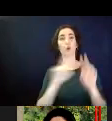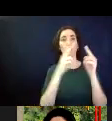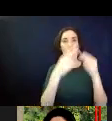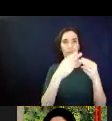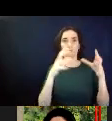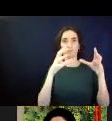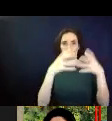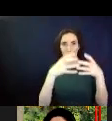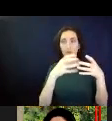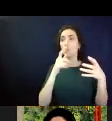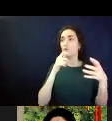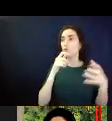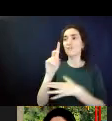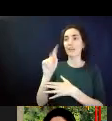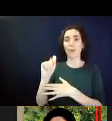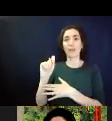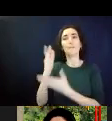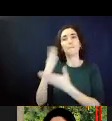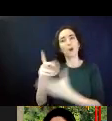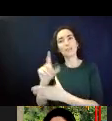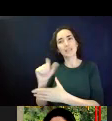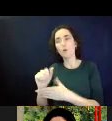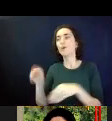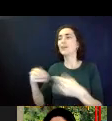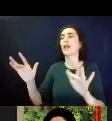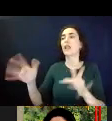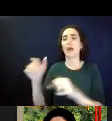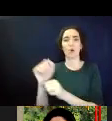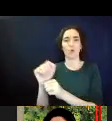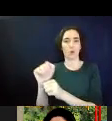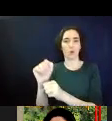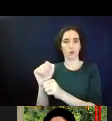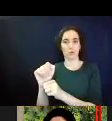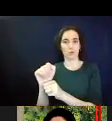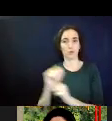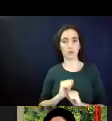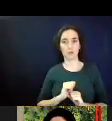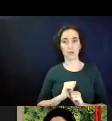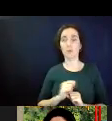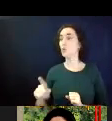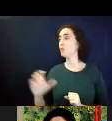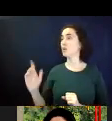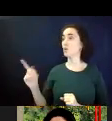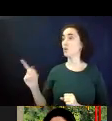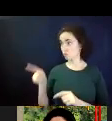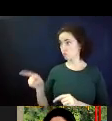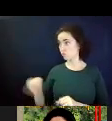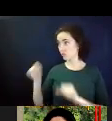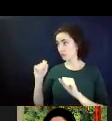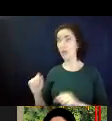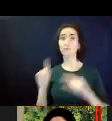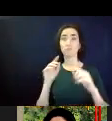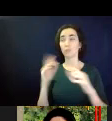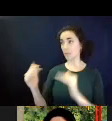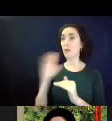disabled veterans to perform light duties. It was unexpected that they would ever see battle again, but fate held